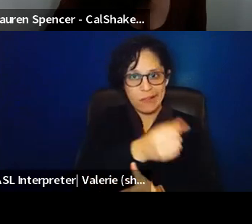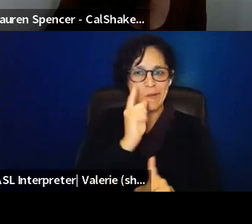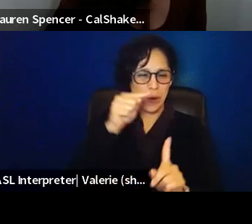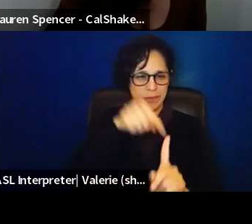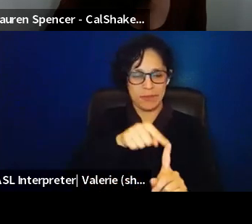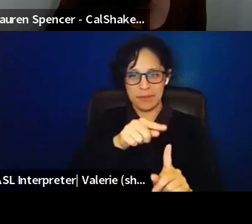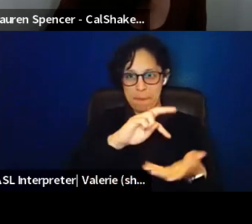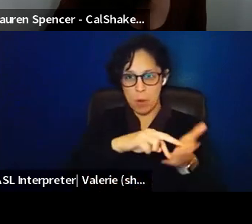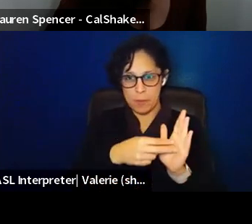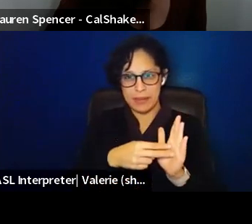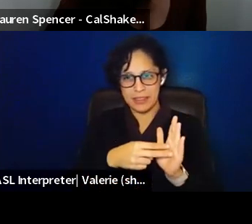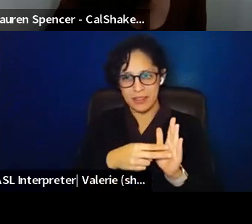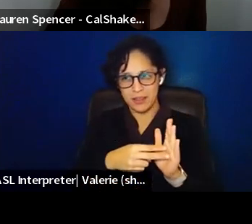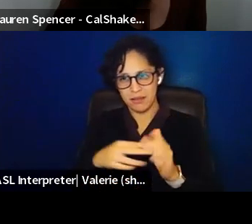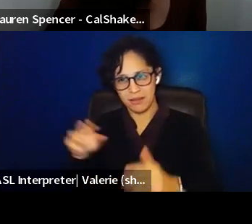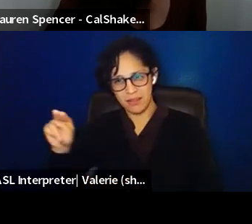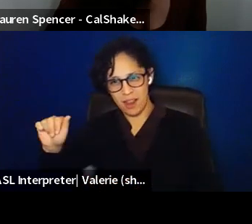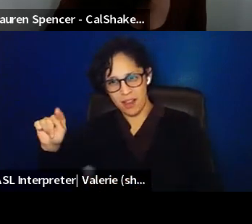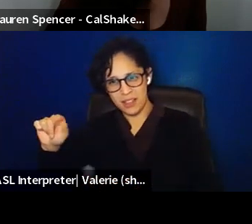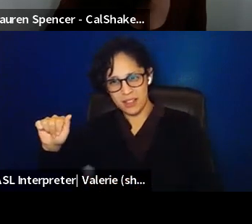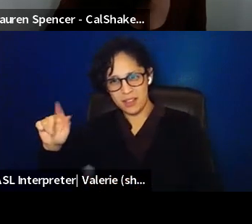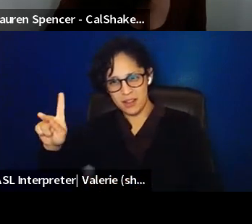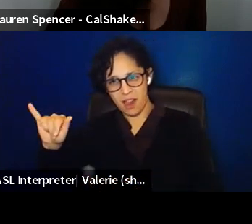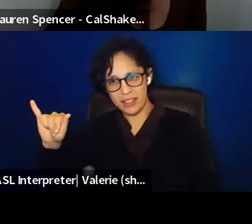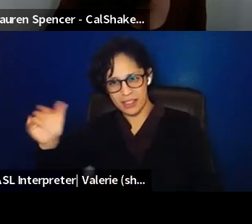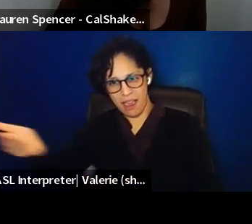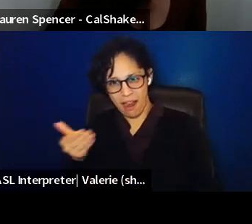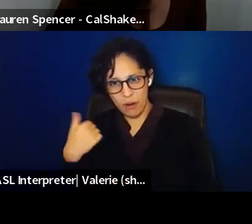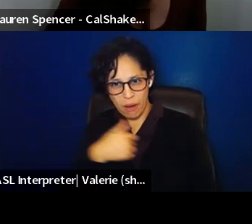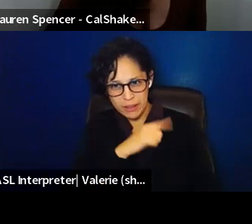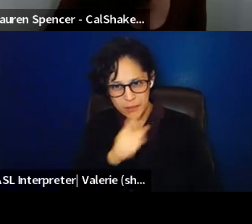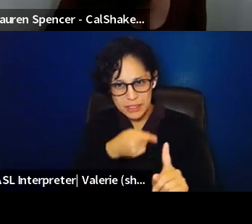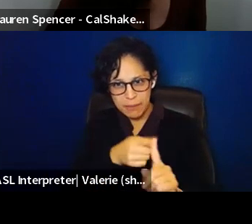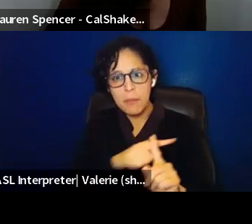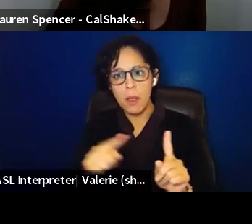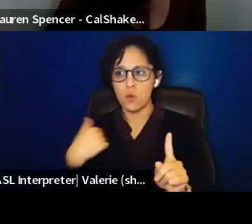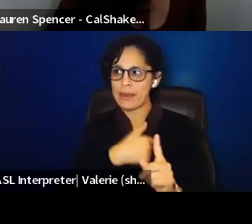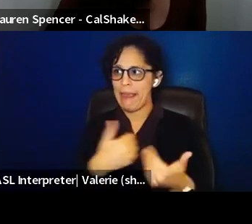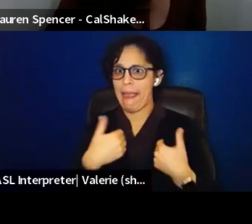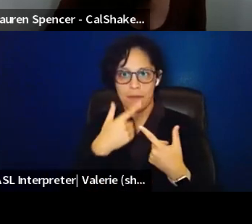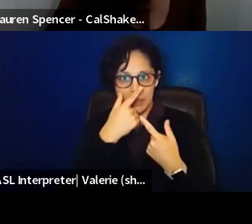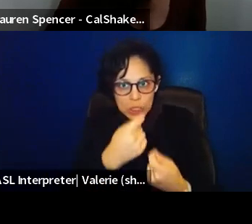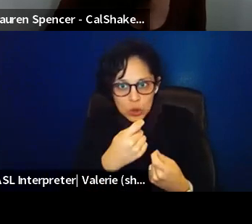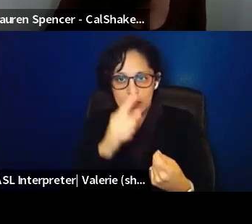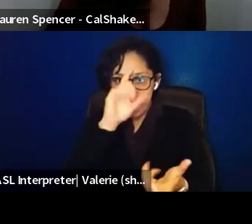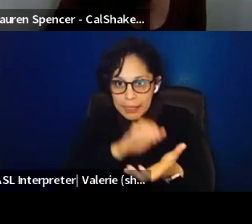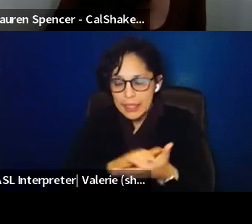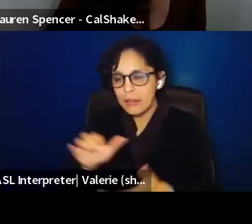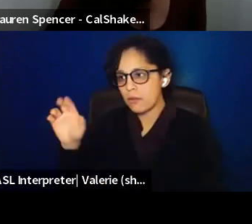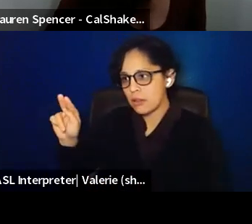coming in with a real buy-in, support, and sort of real belief in Nataki's sort